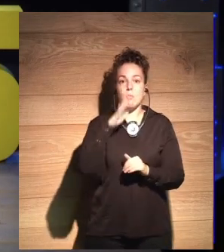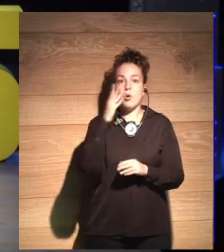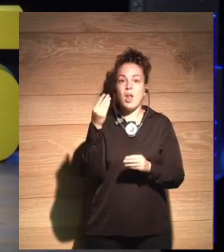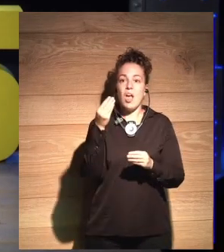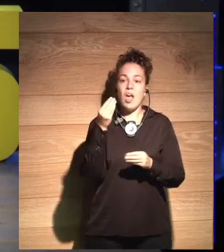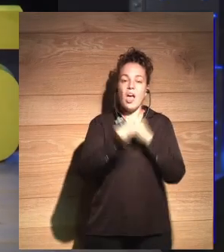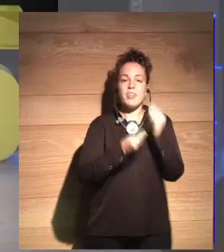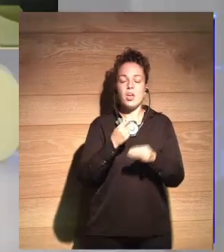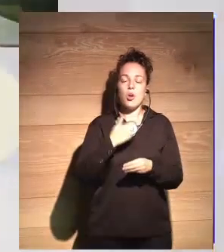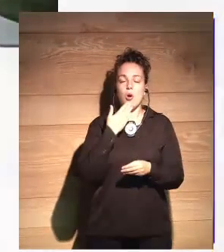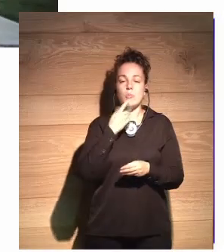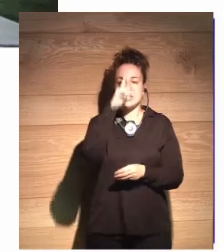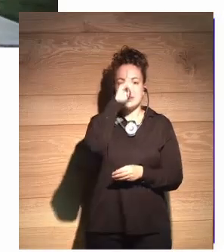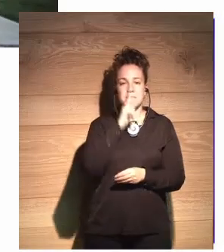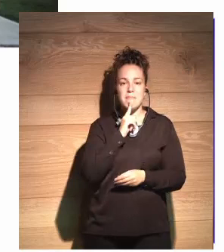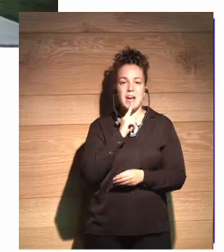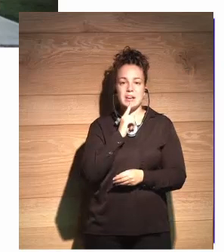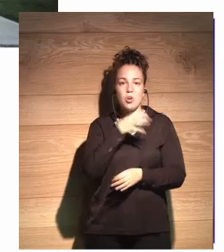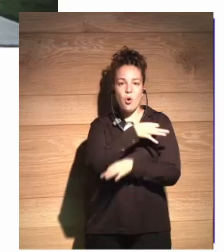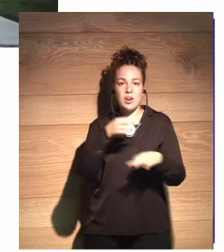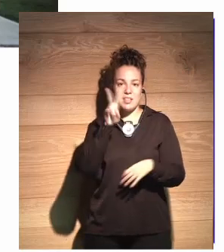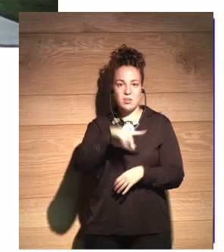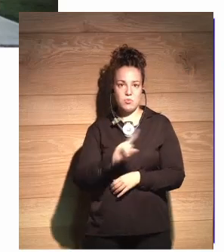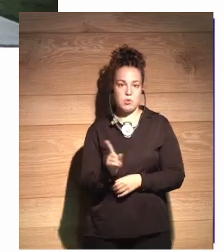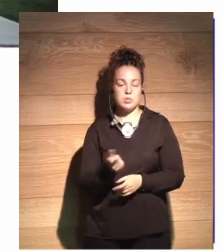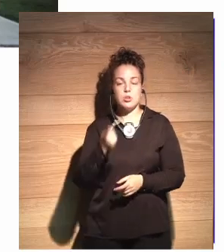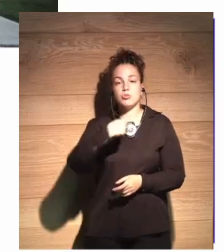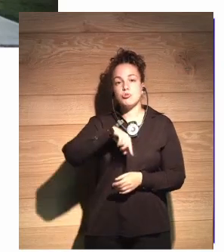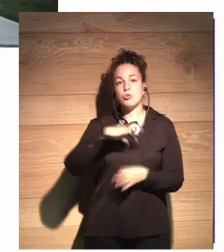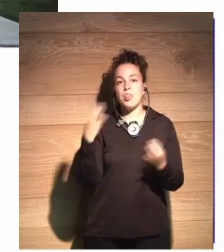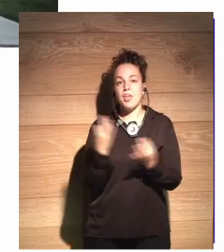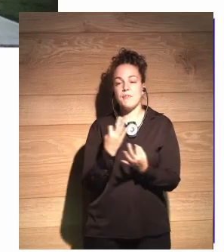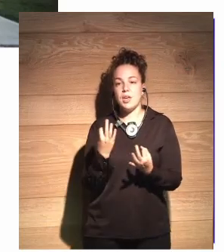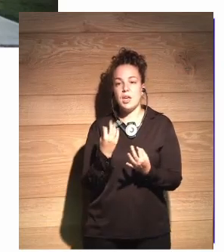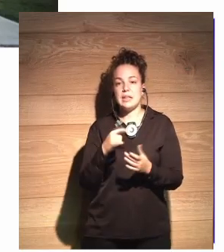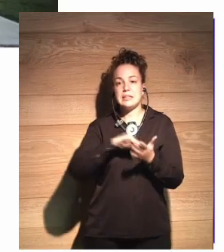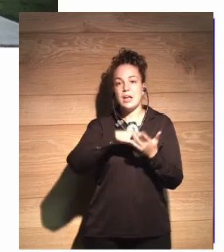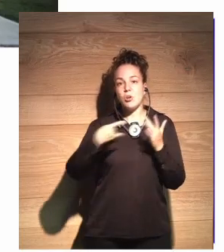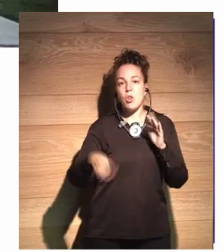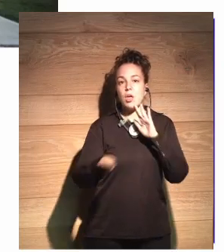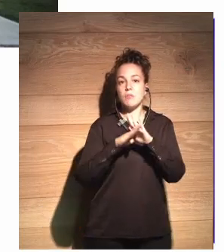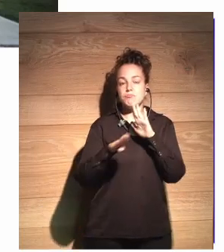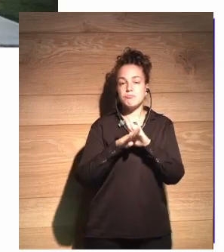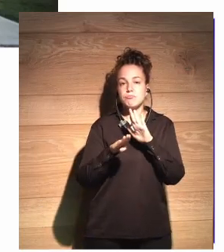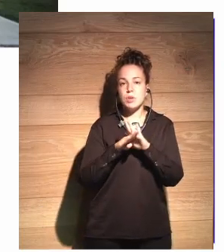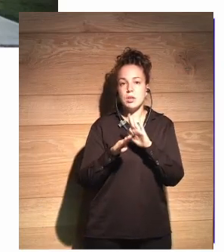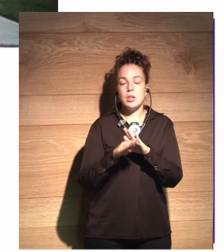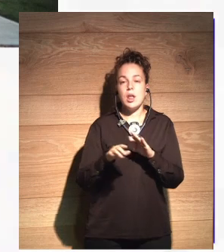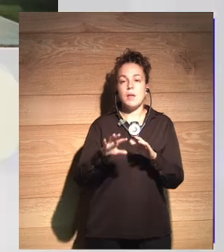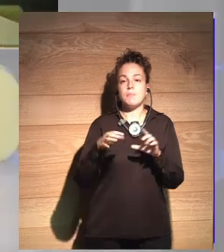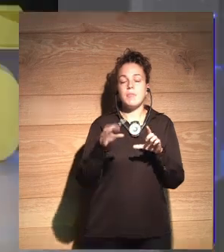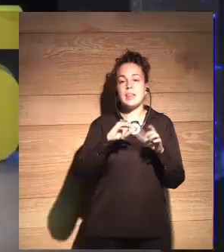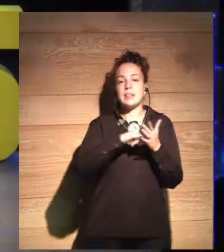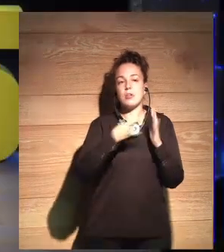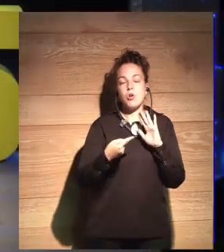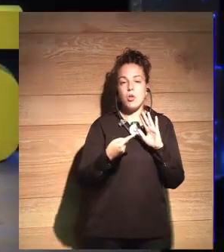We should be able to maintain our technology. It should be made at human scale. There are a lot of companies that have to spend so much money on a